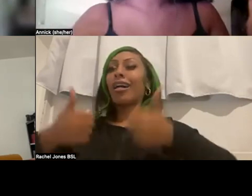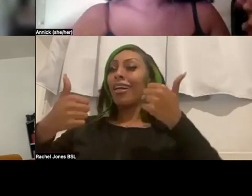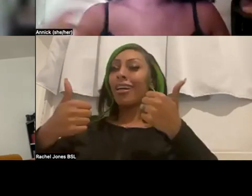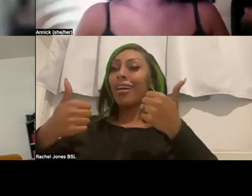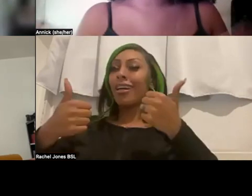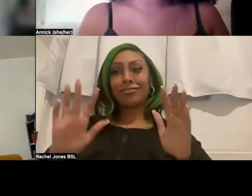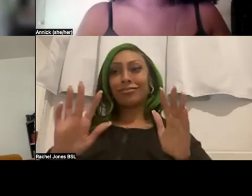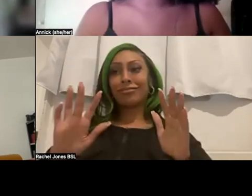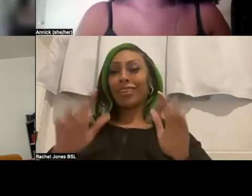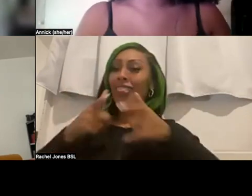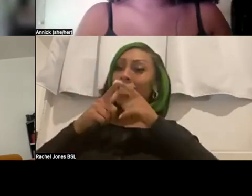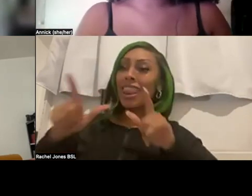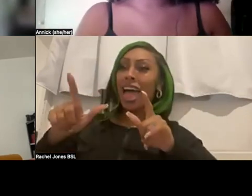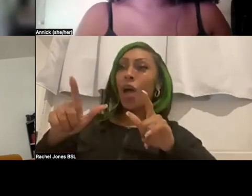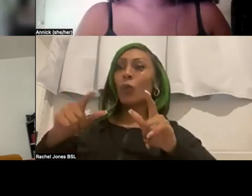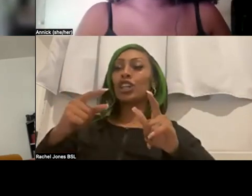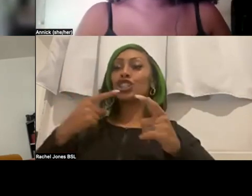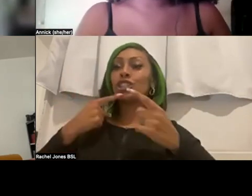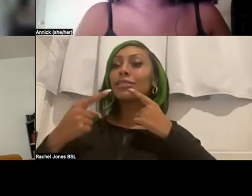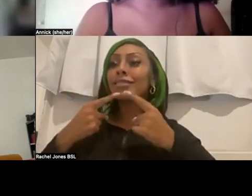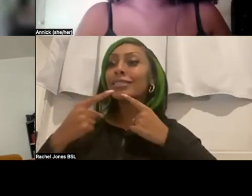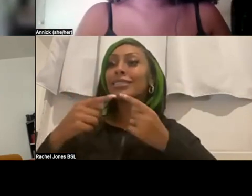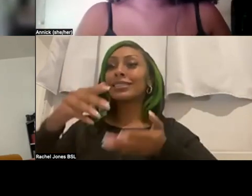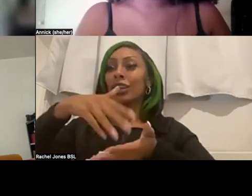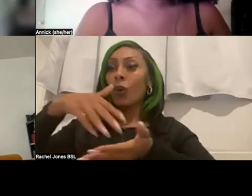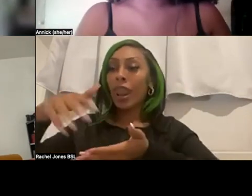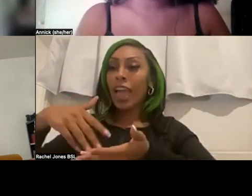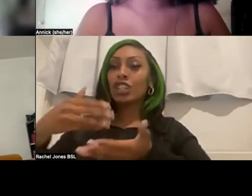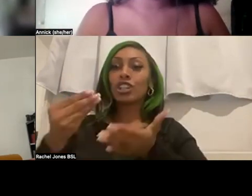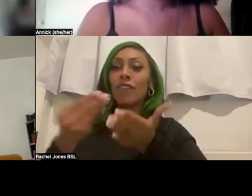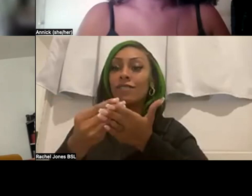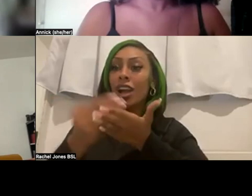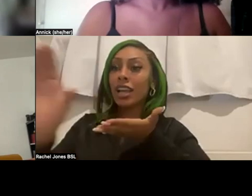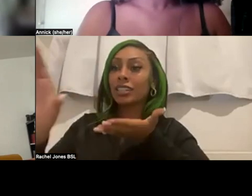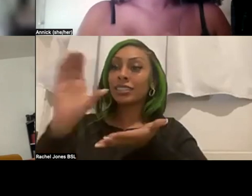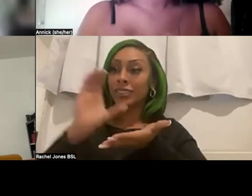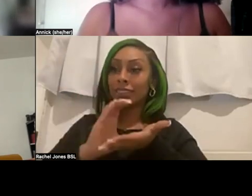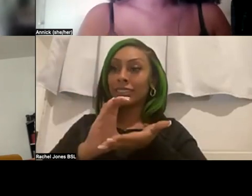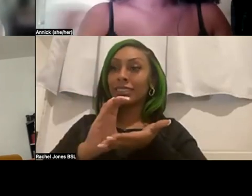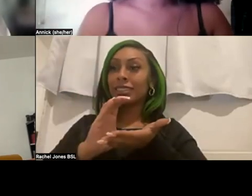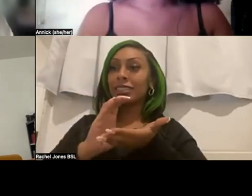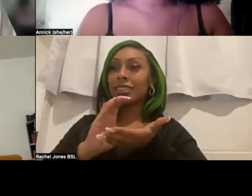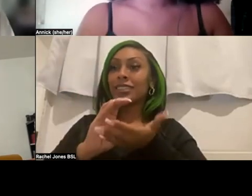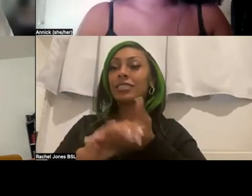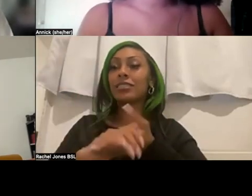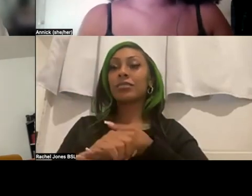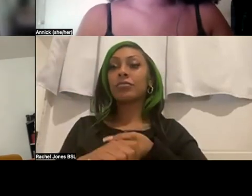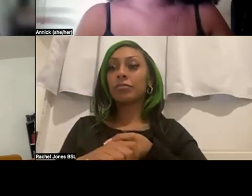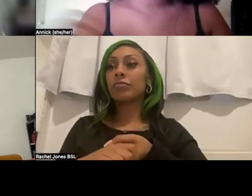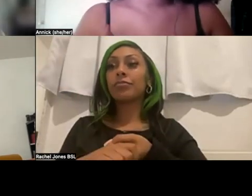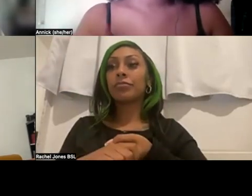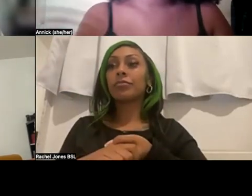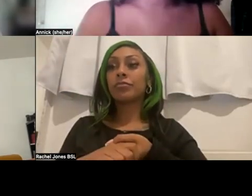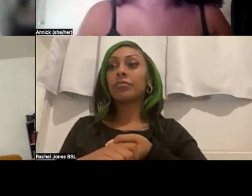the language around data and data collection in the fundraising sector, in particular in the charity sector, it does